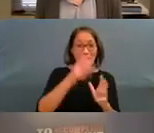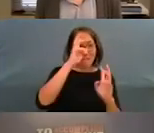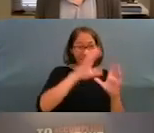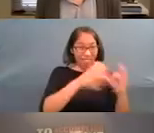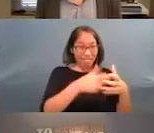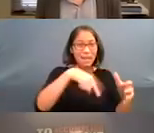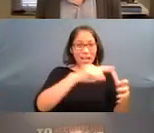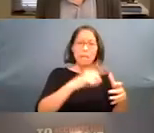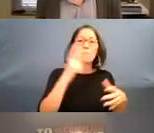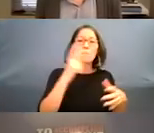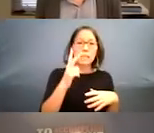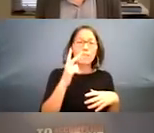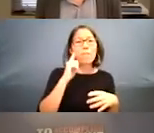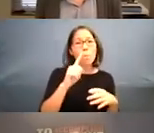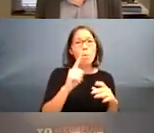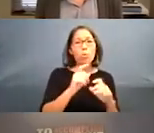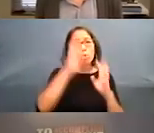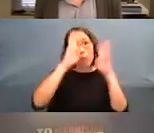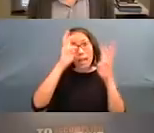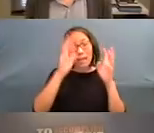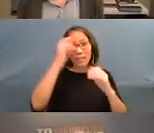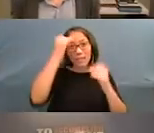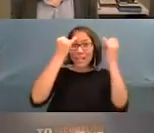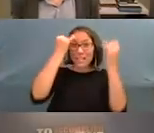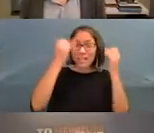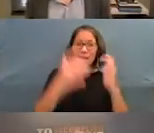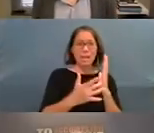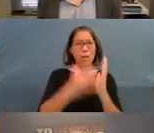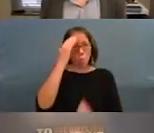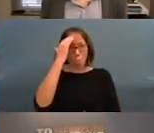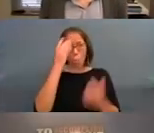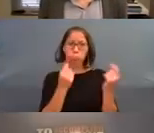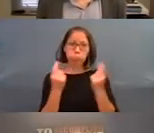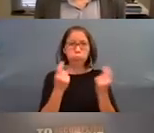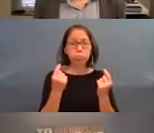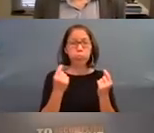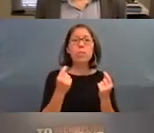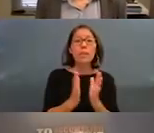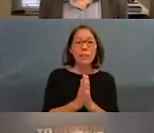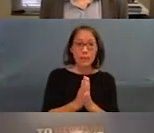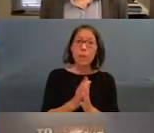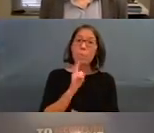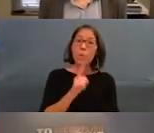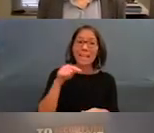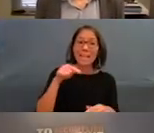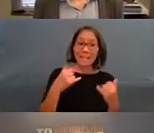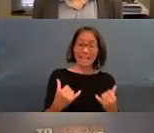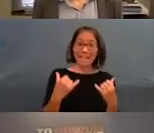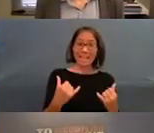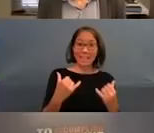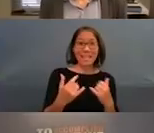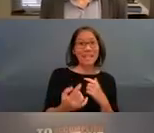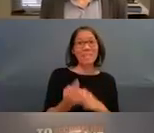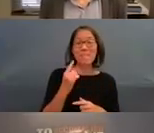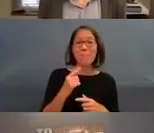the blend of creative imagination and technical know-how. And in fact, at this moment in public